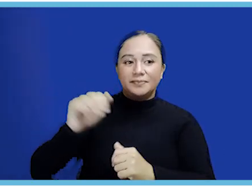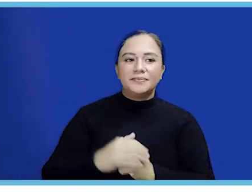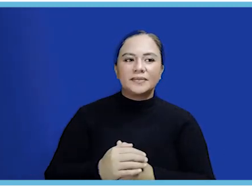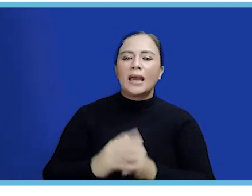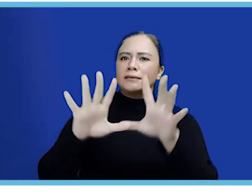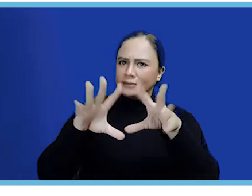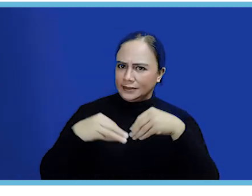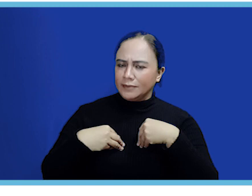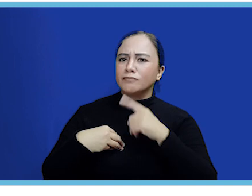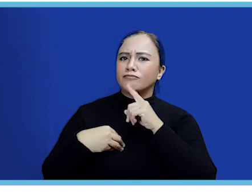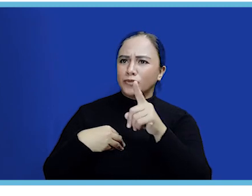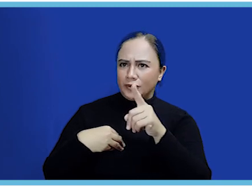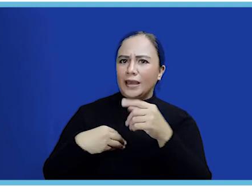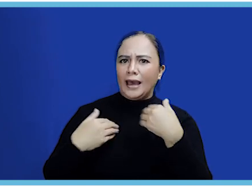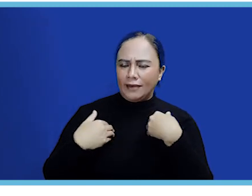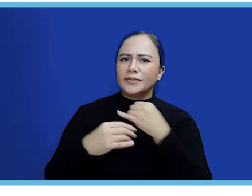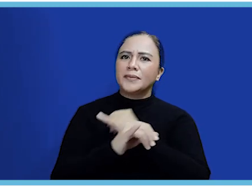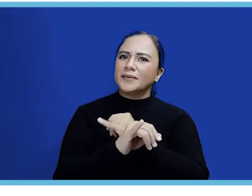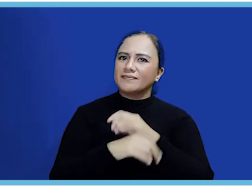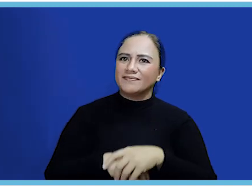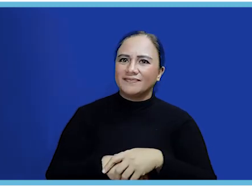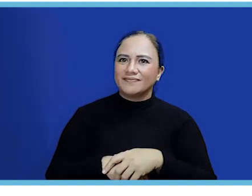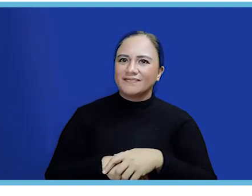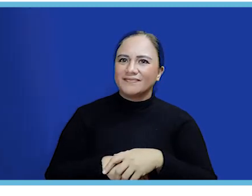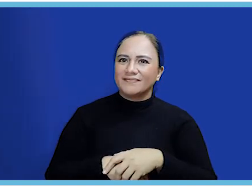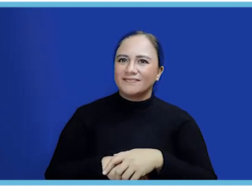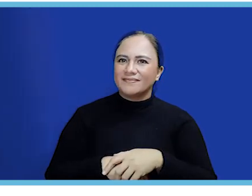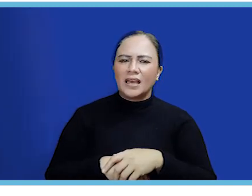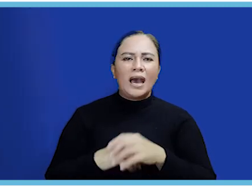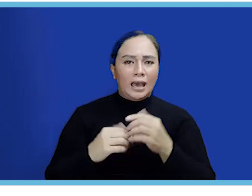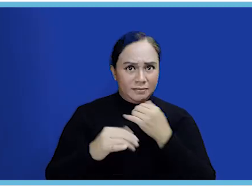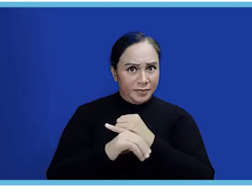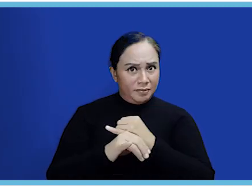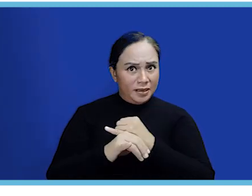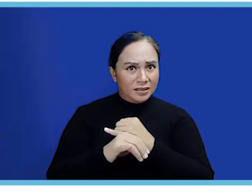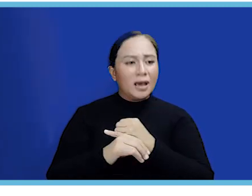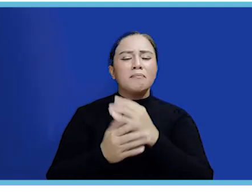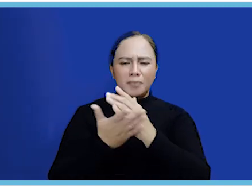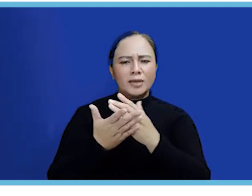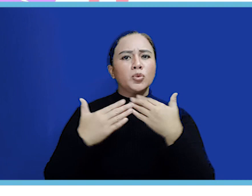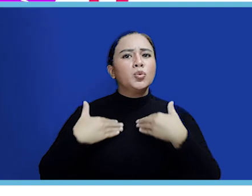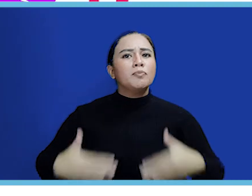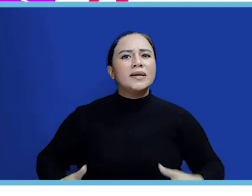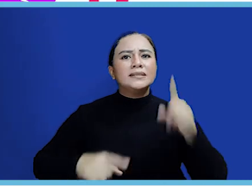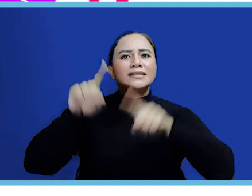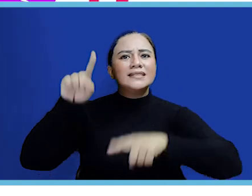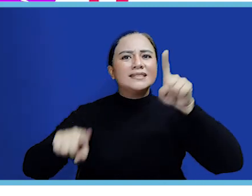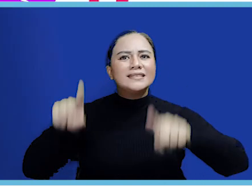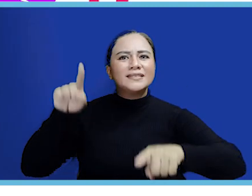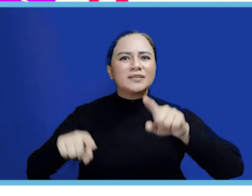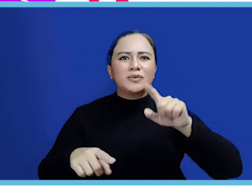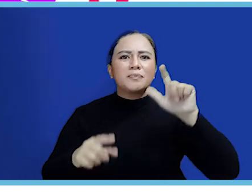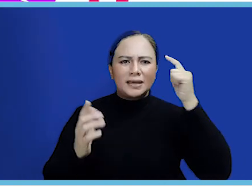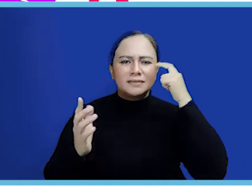A. Embraces the realities of having an impairment. Having an impairment is part of human diversity that